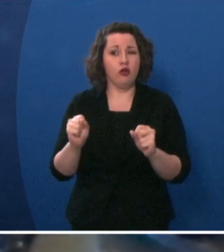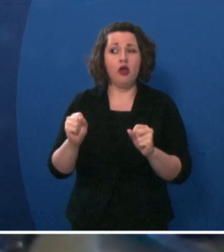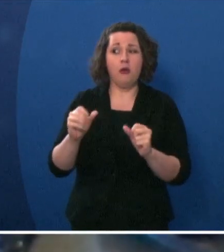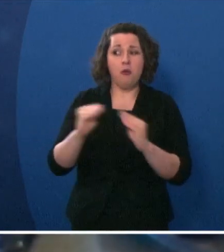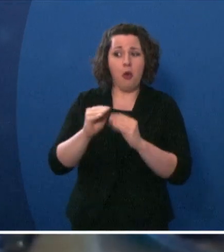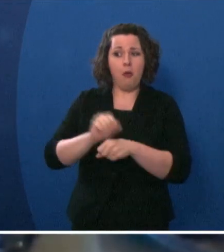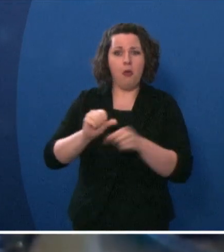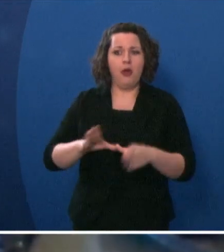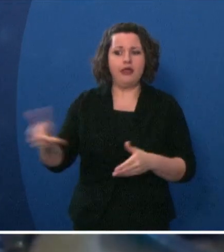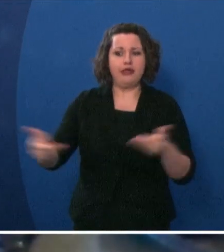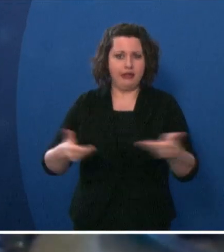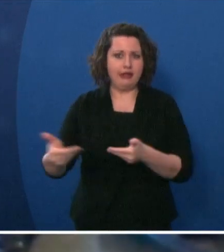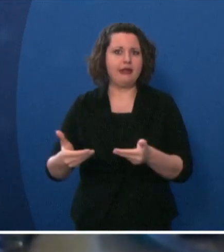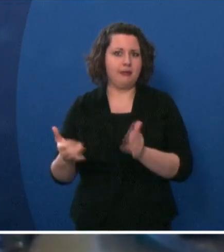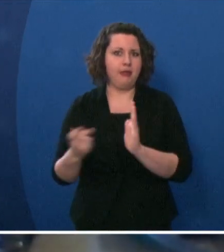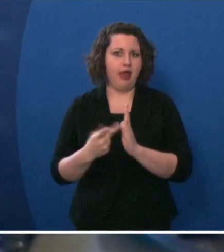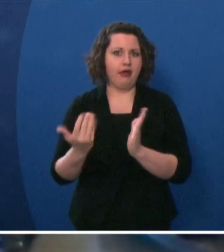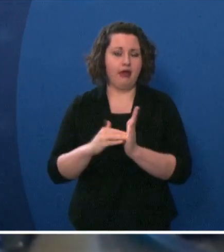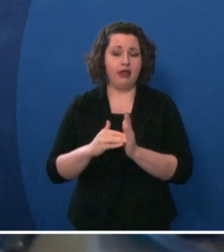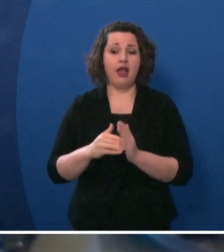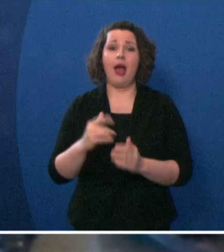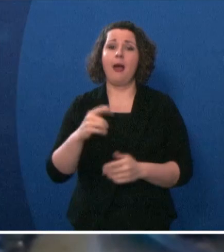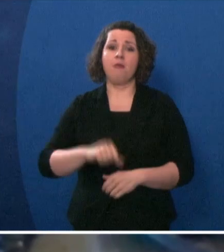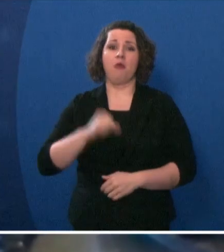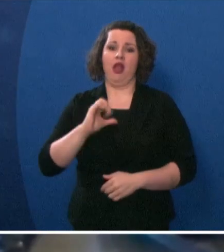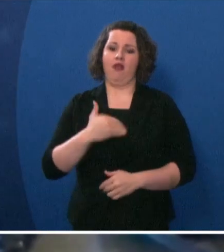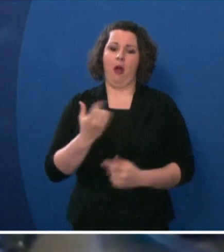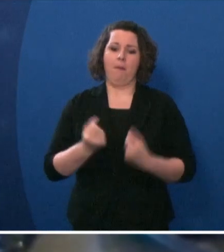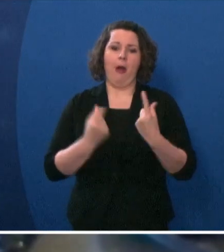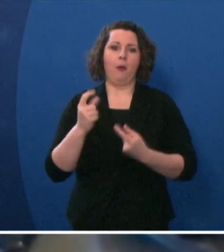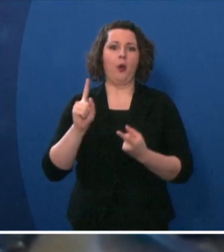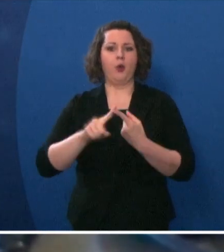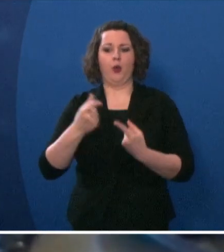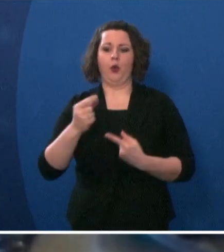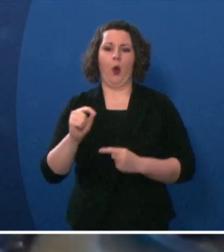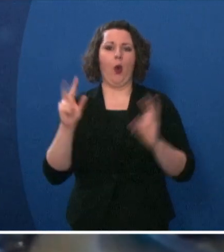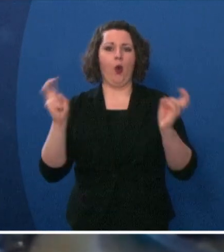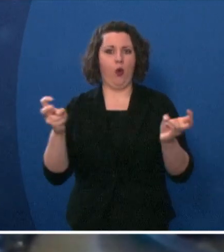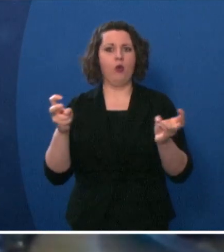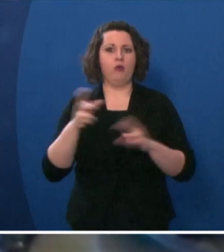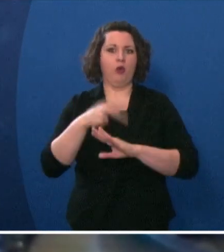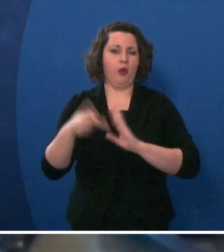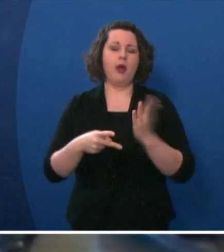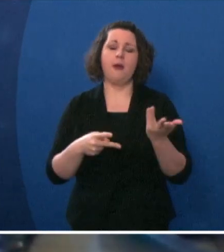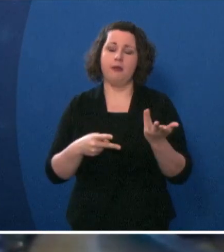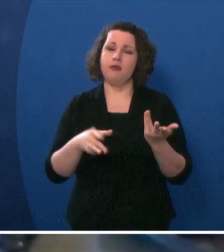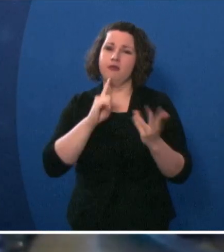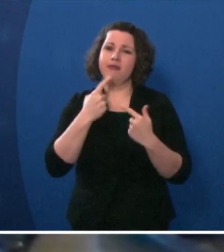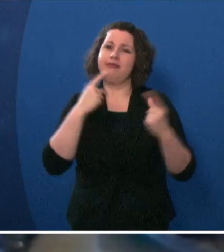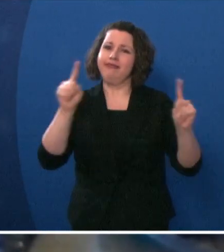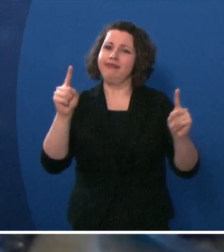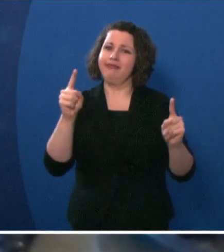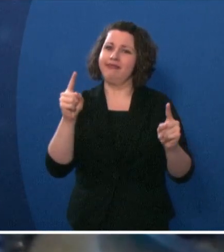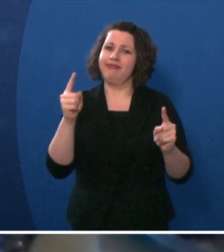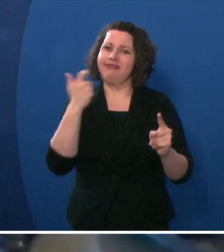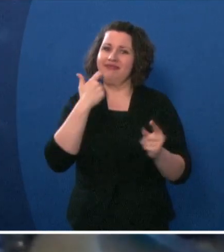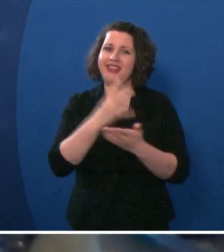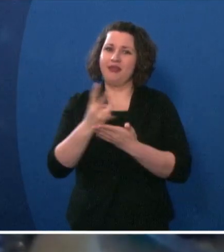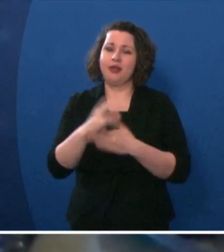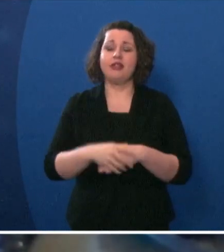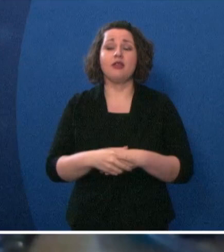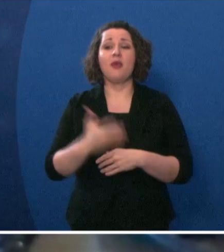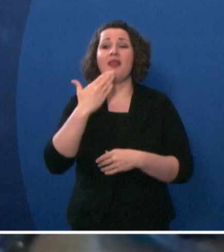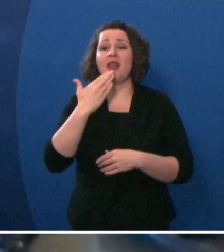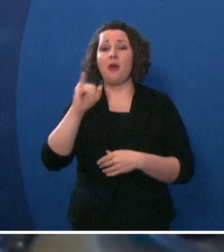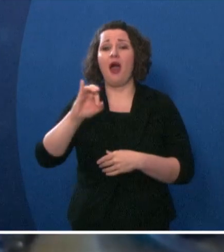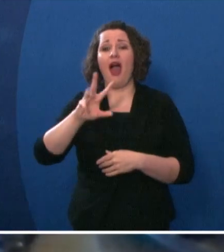employees. I'm proud of our Popcorn to Go program and its continued success over the last 7 weeks. Thank you, Iowa